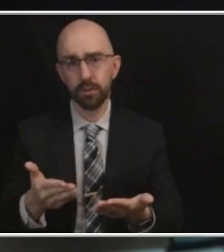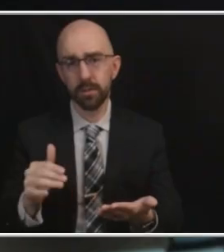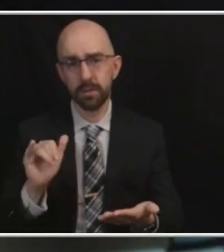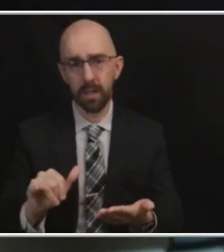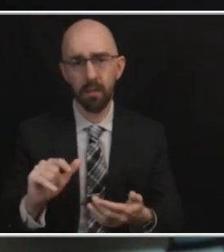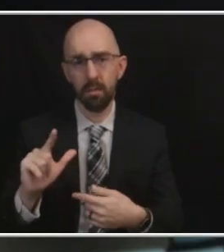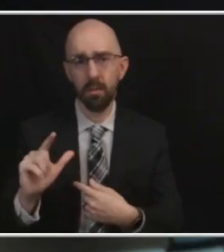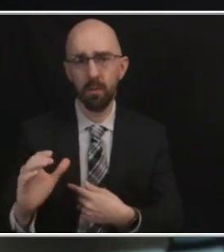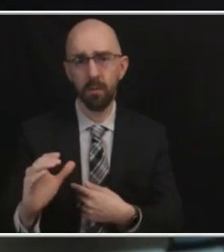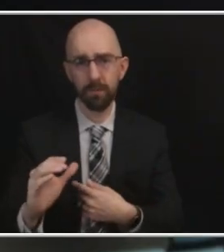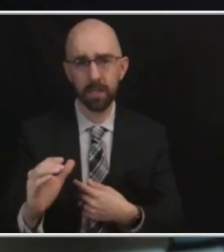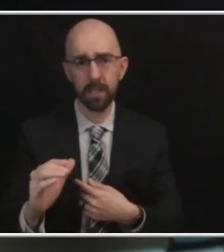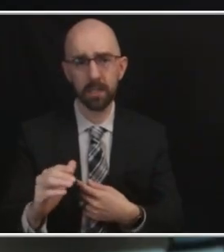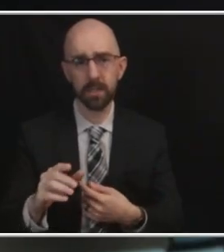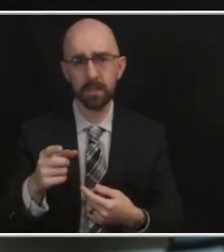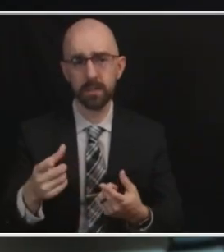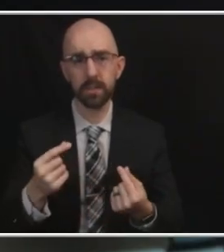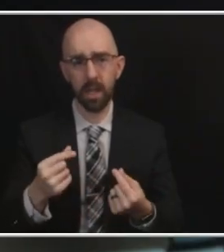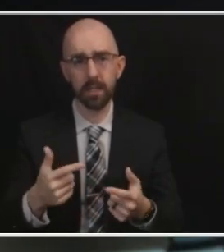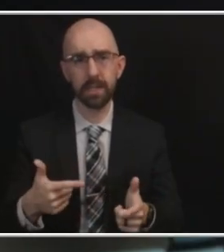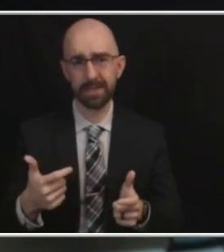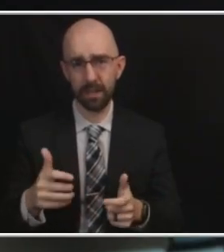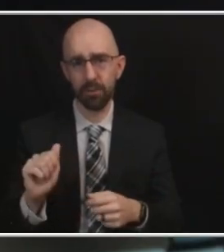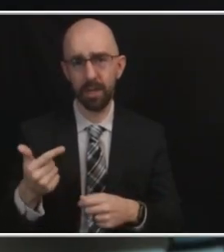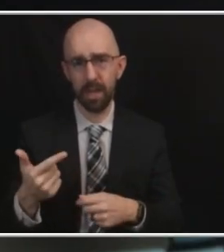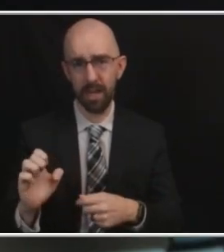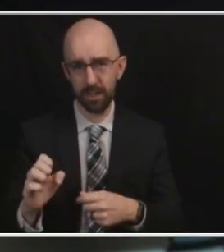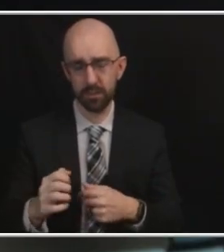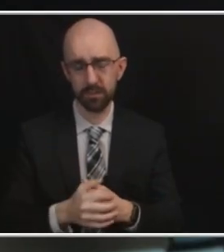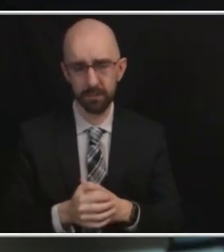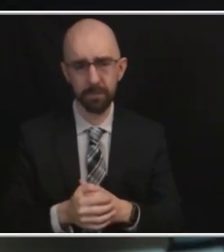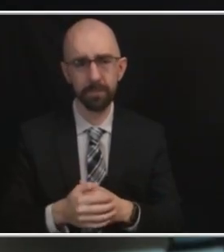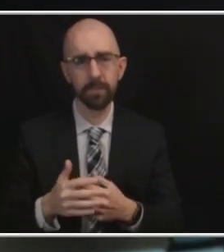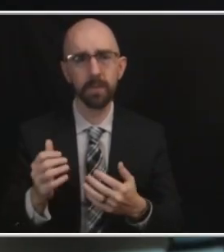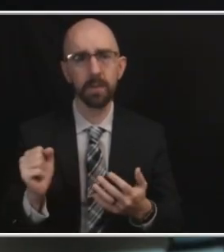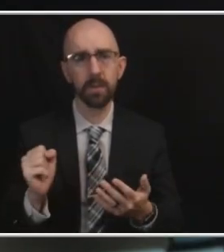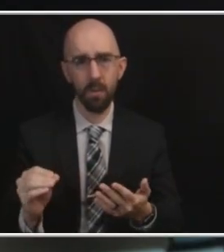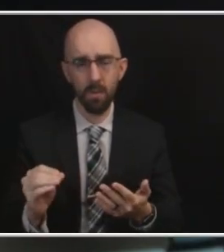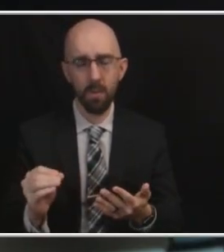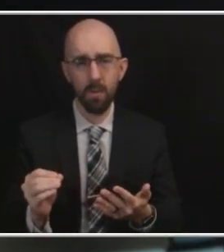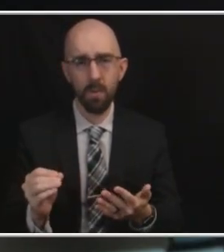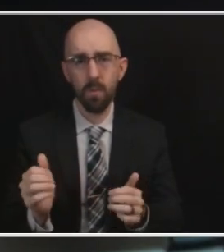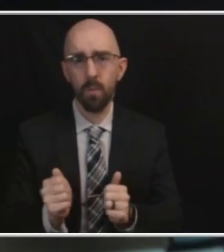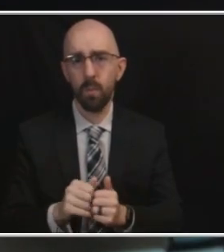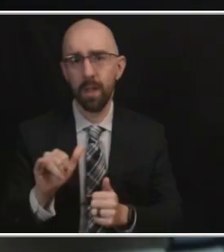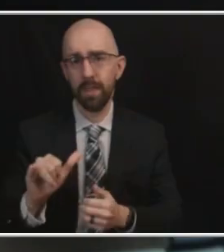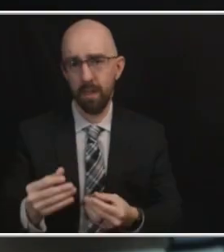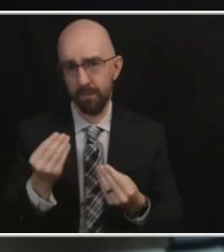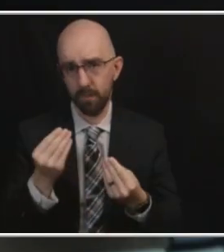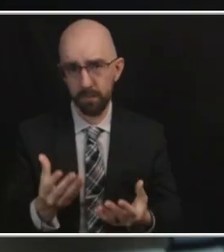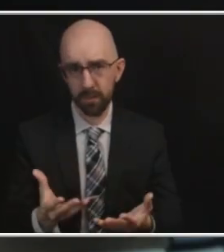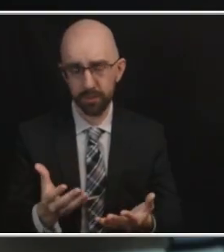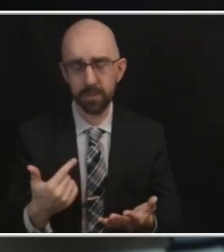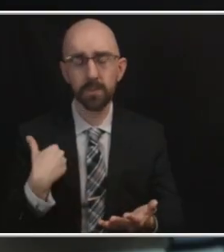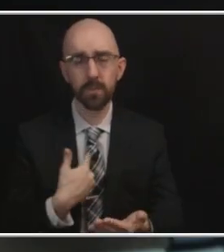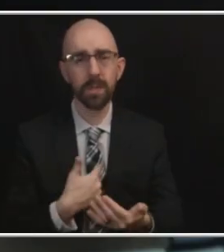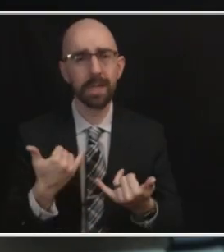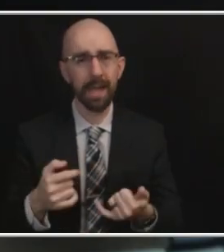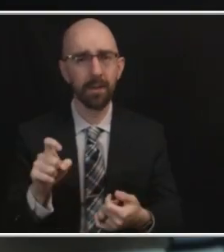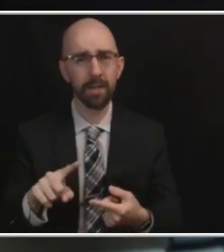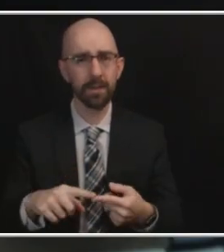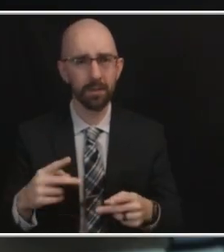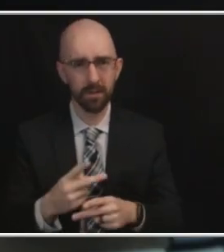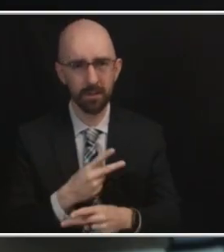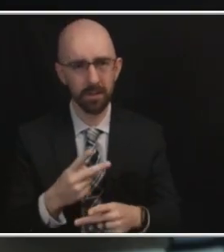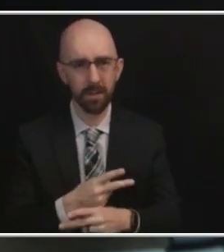COVID does accelerate aging. And so with that information, we now need to figure out how do